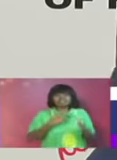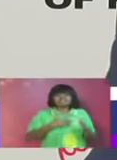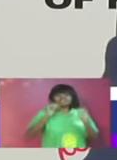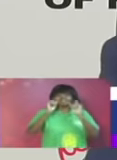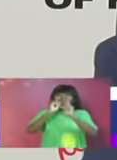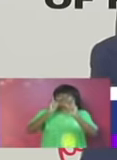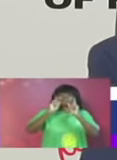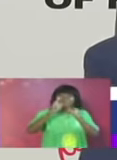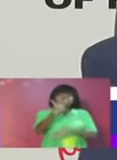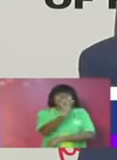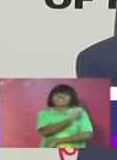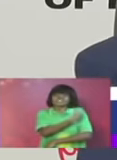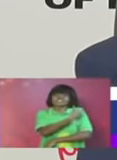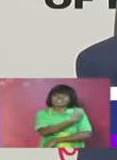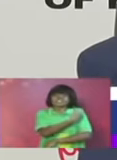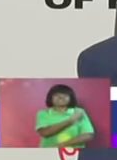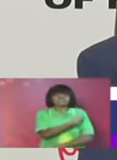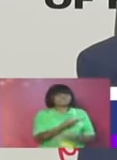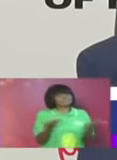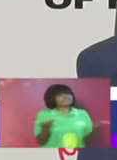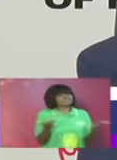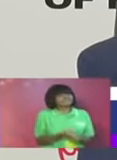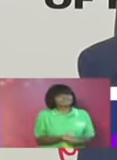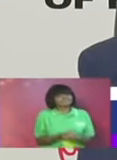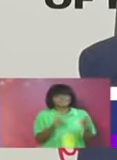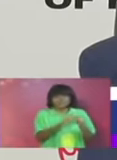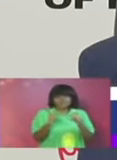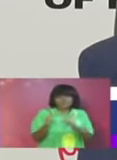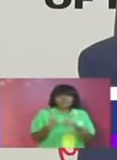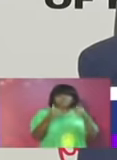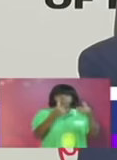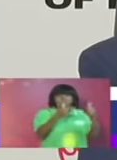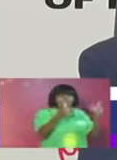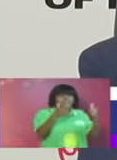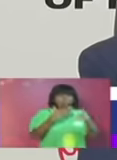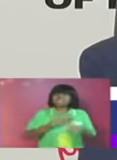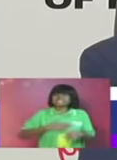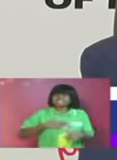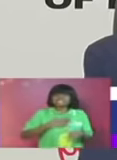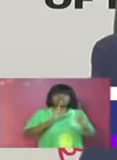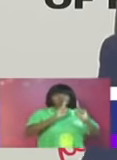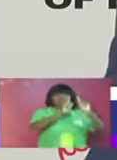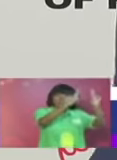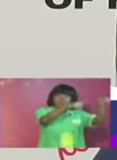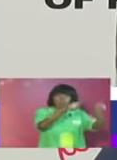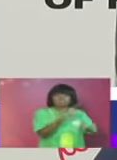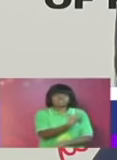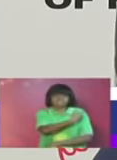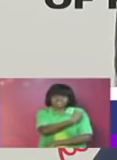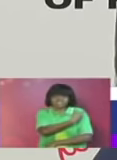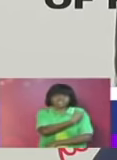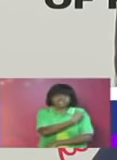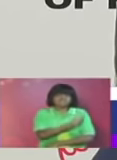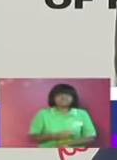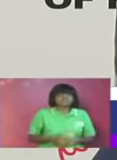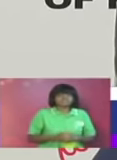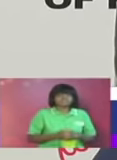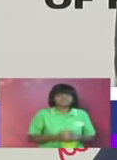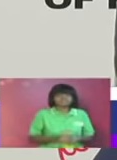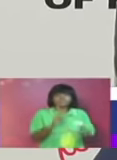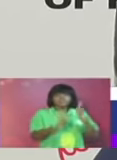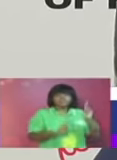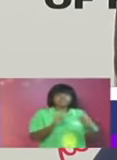for the public, who are your patrons, you have no control over the public, but we are asking the public who want to go into